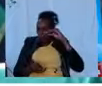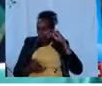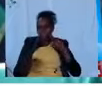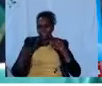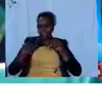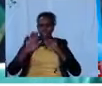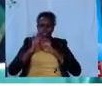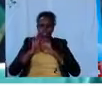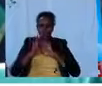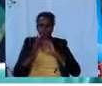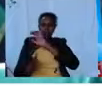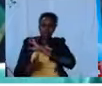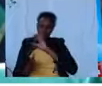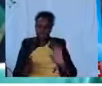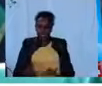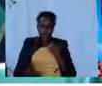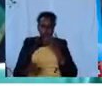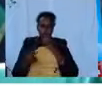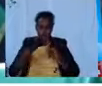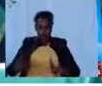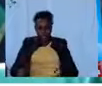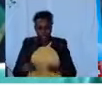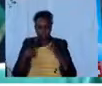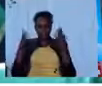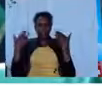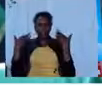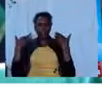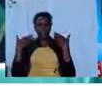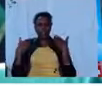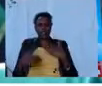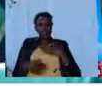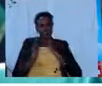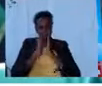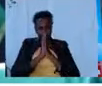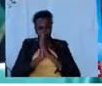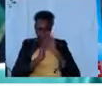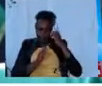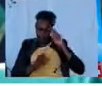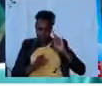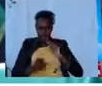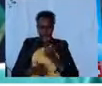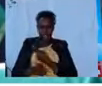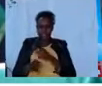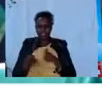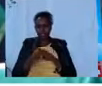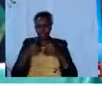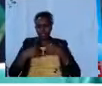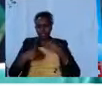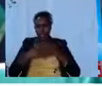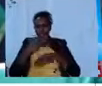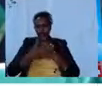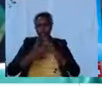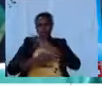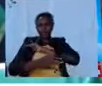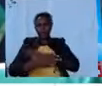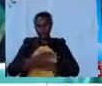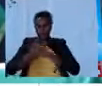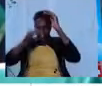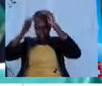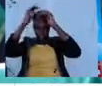Christ who forever lives, pleading for us and has all power in